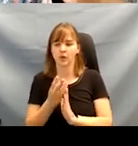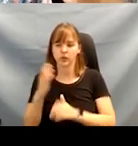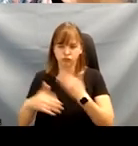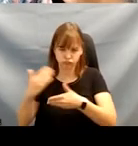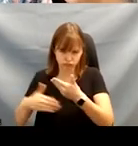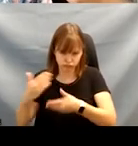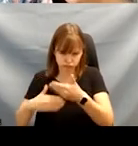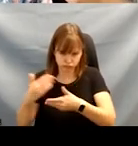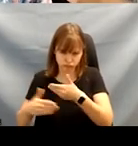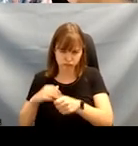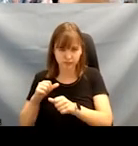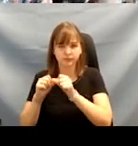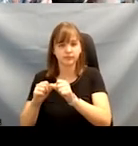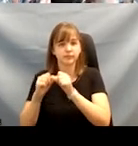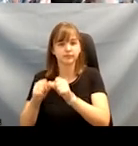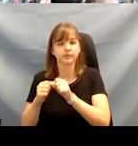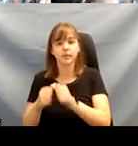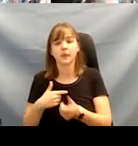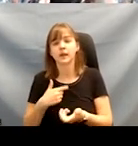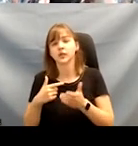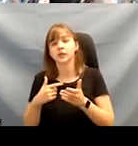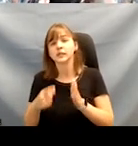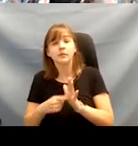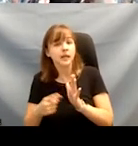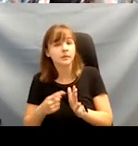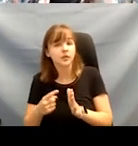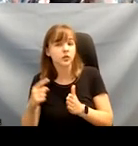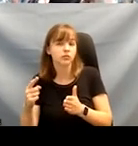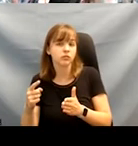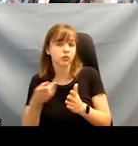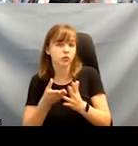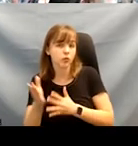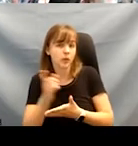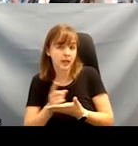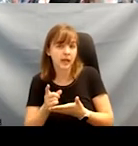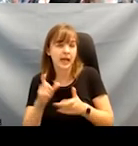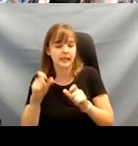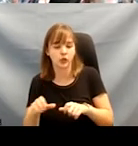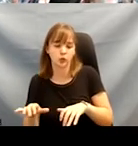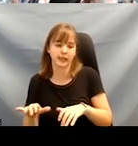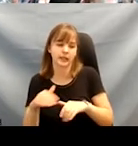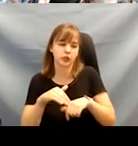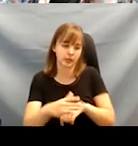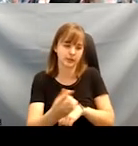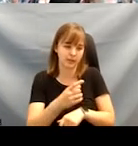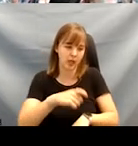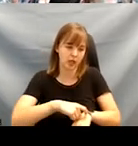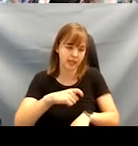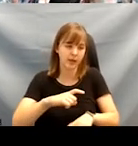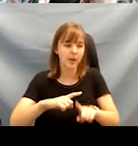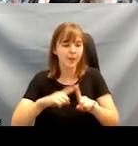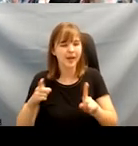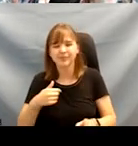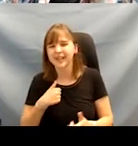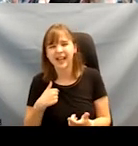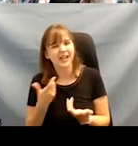care of. I need to go do shipments and things. But for me, I don't want to run myself to the ground. I don't want to